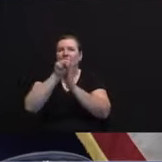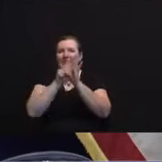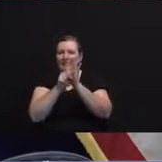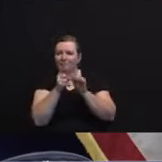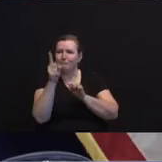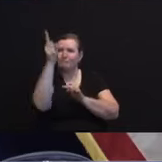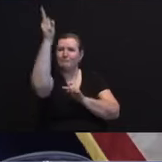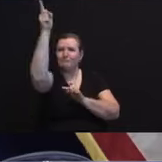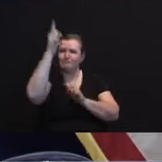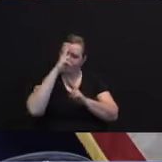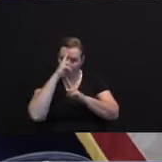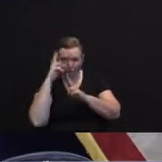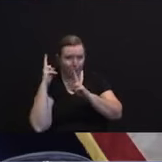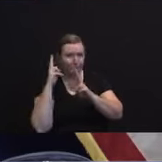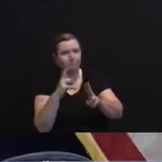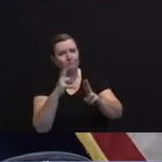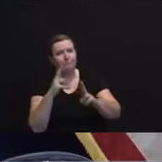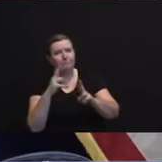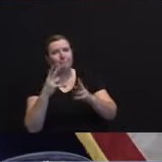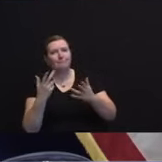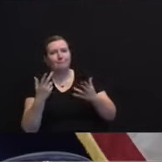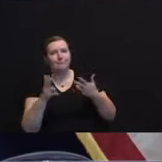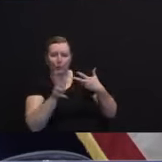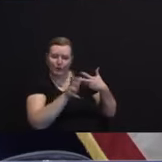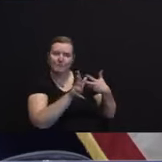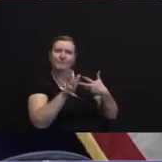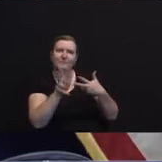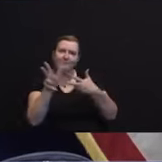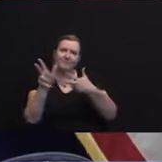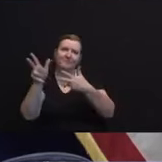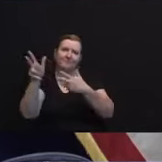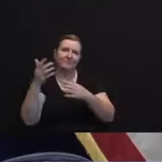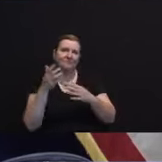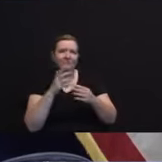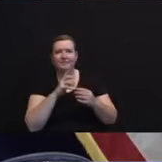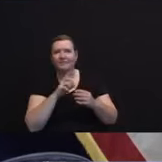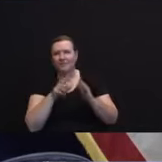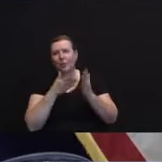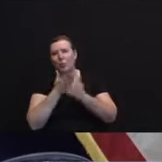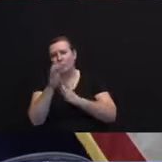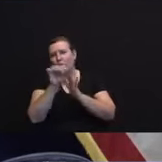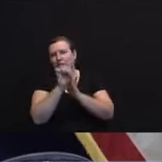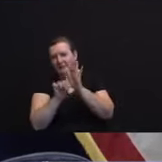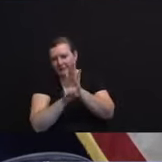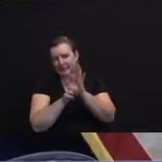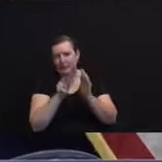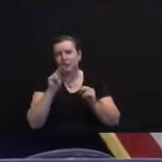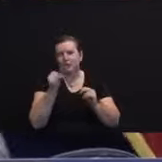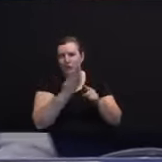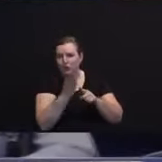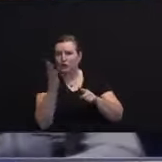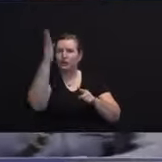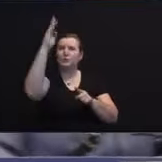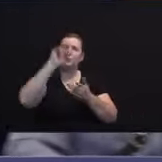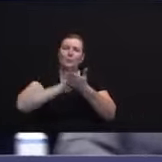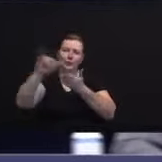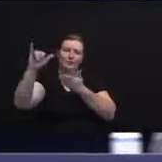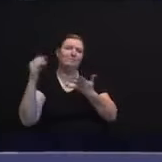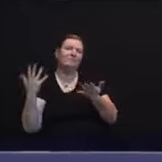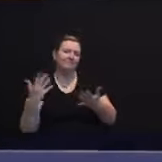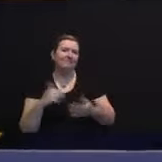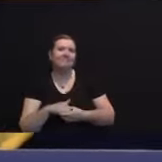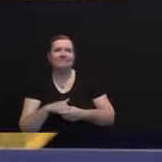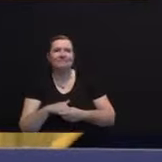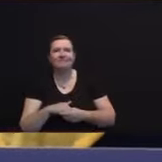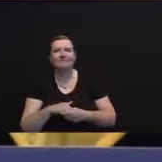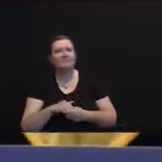never can forget that greatest generation. So we were humbled and honored to be a part of it. Thank you, Governor. How cool is that? And God bless him, and God bless